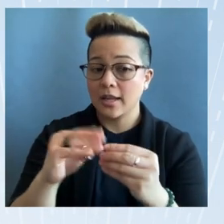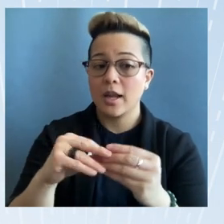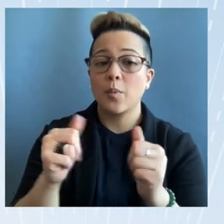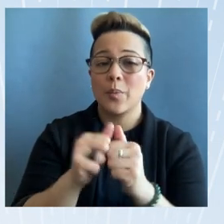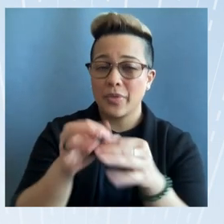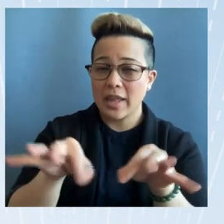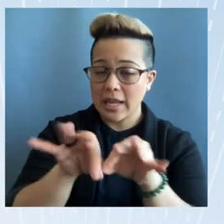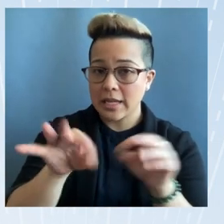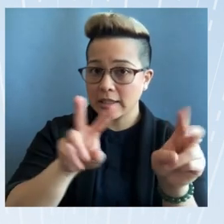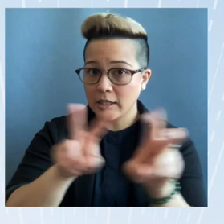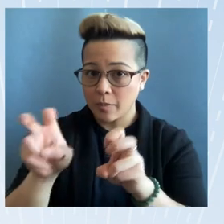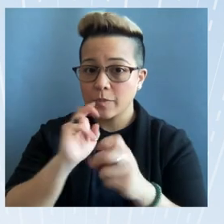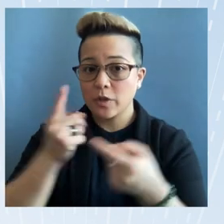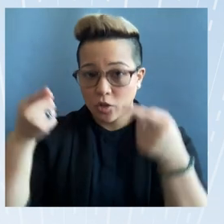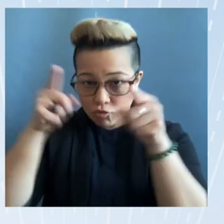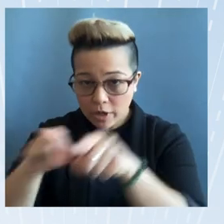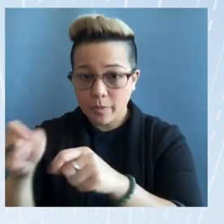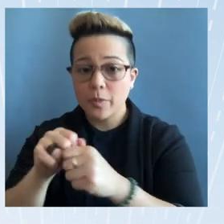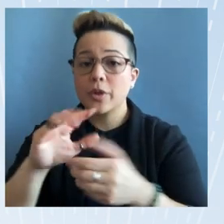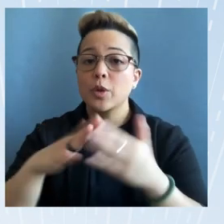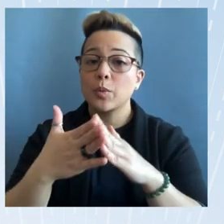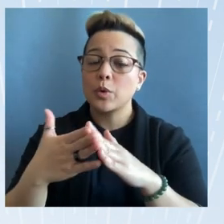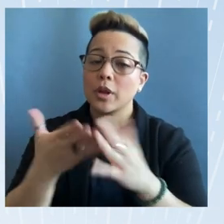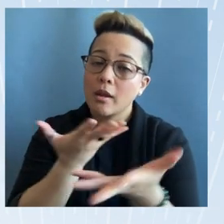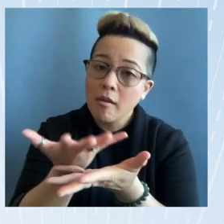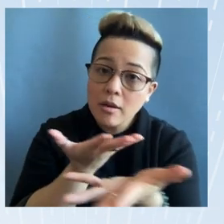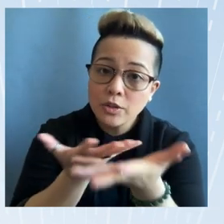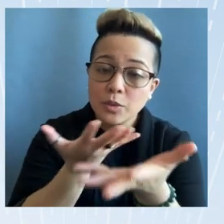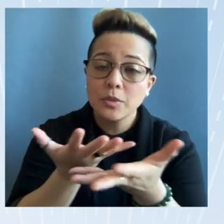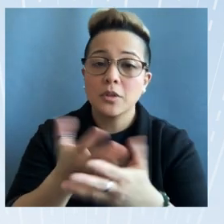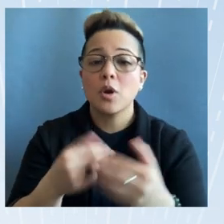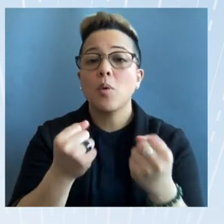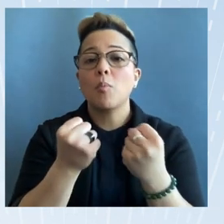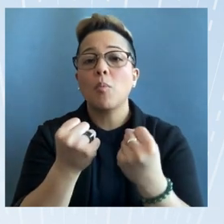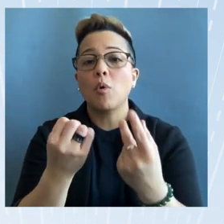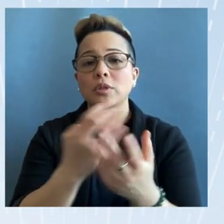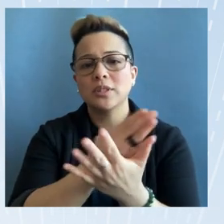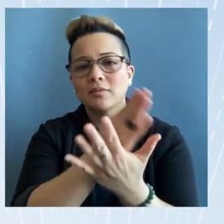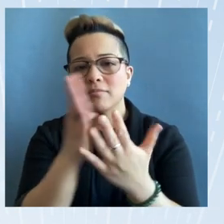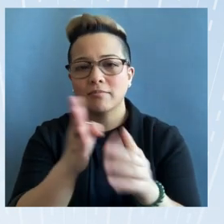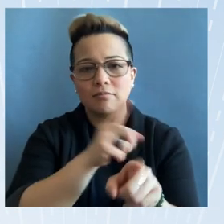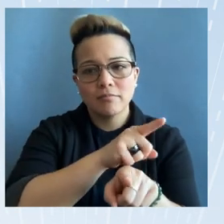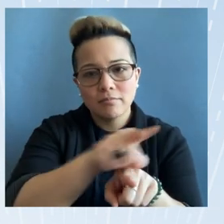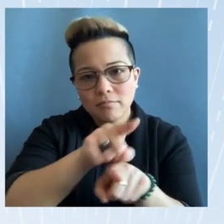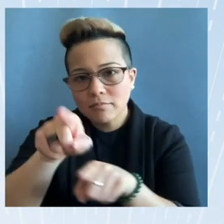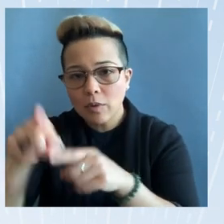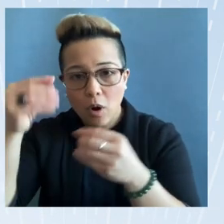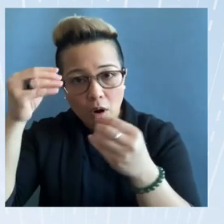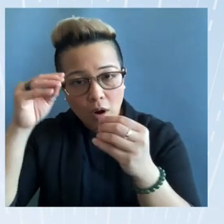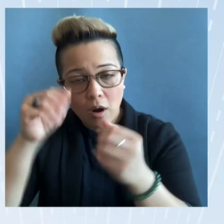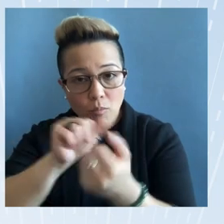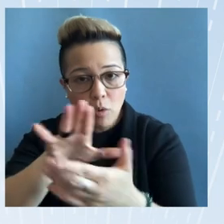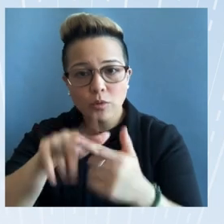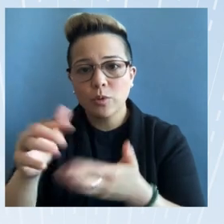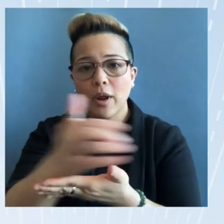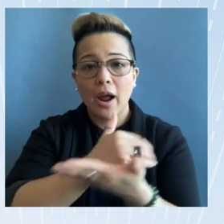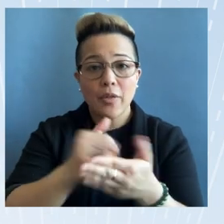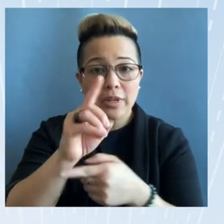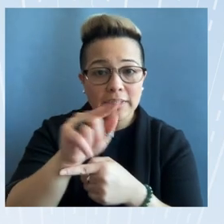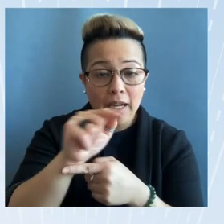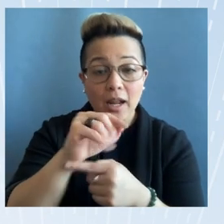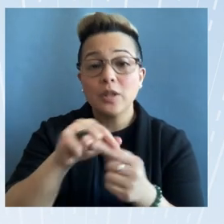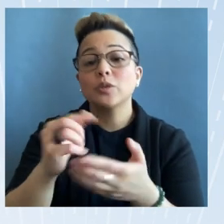of agreement being on community engagement, multi-pronged approach to gathering data, and collecting data